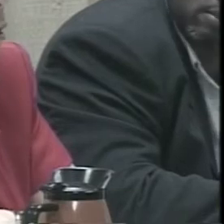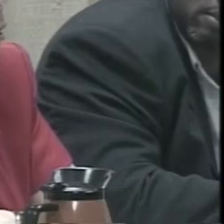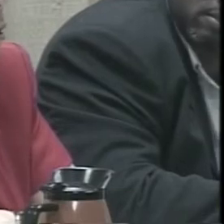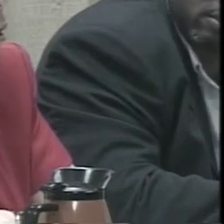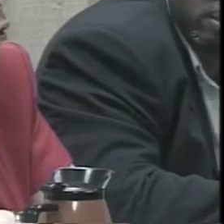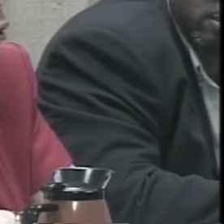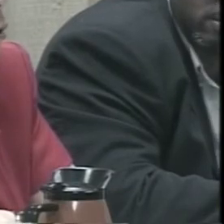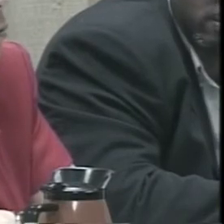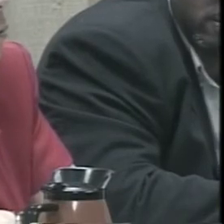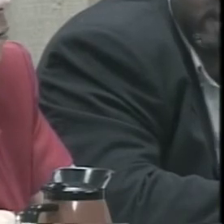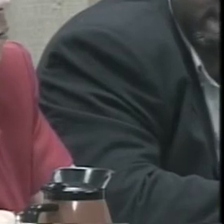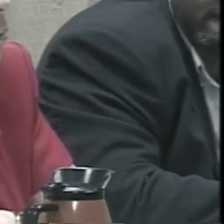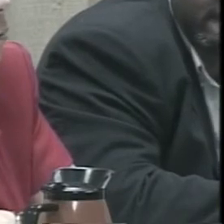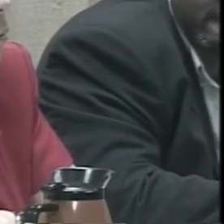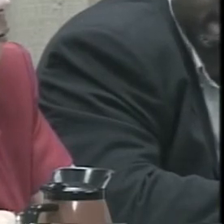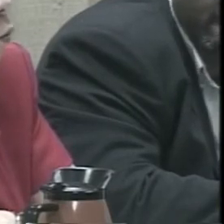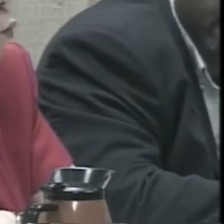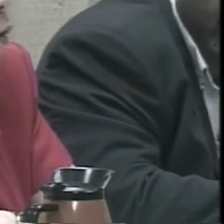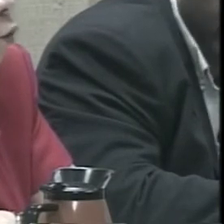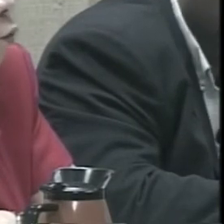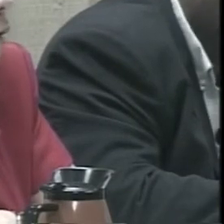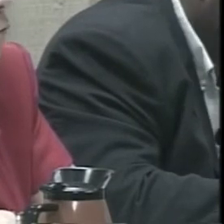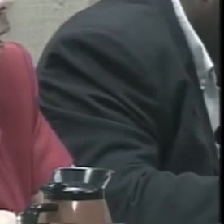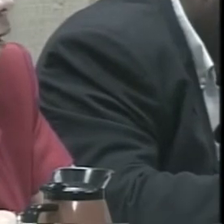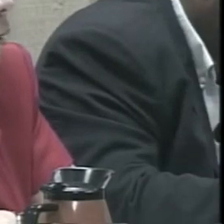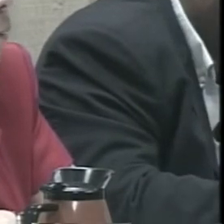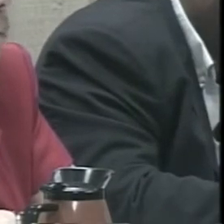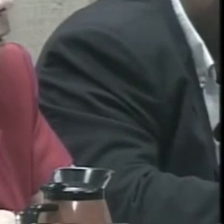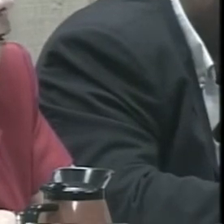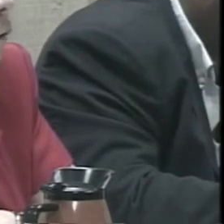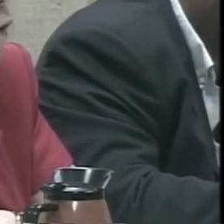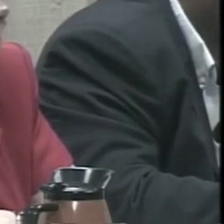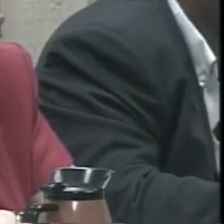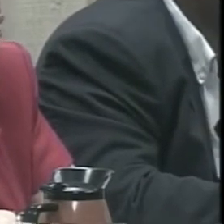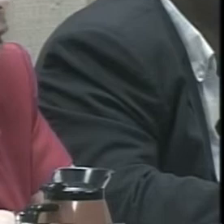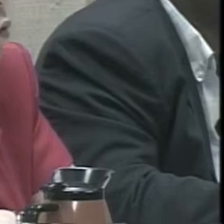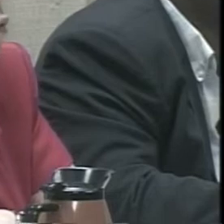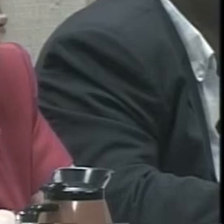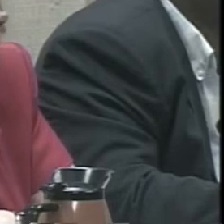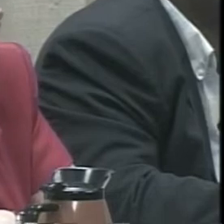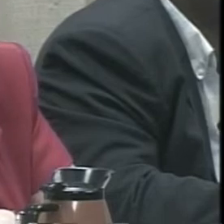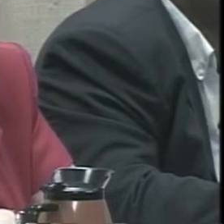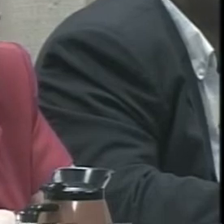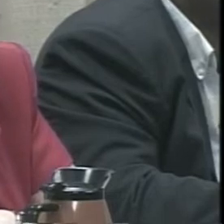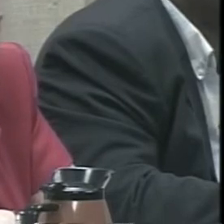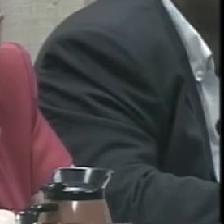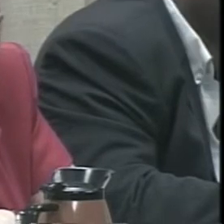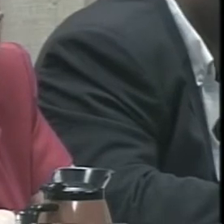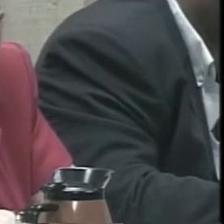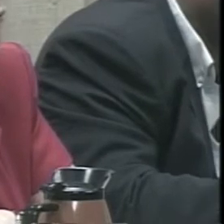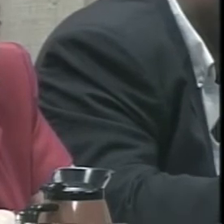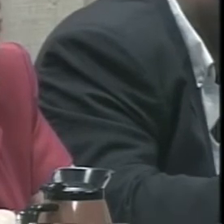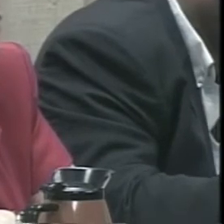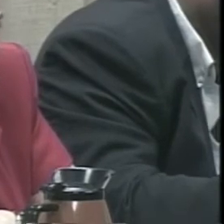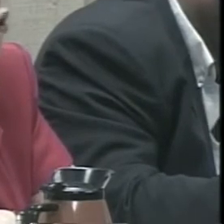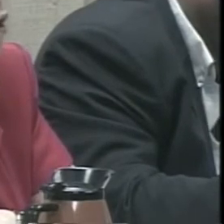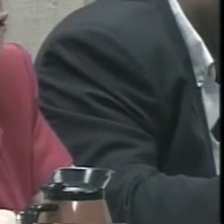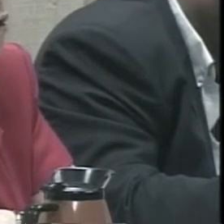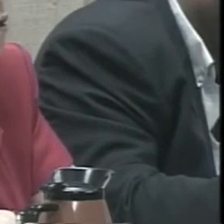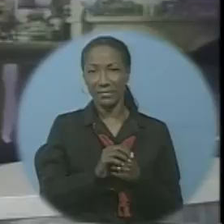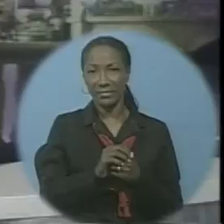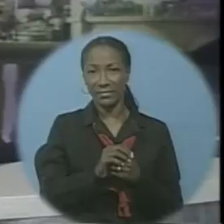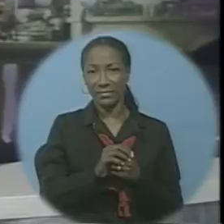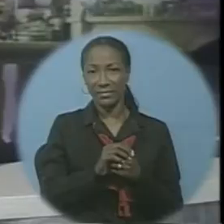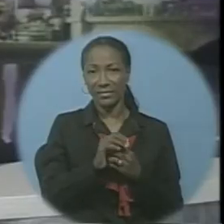monthly basis. So we do in fact pay. In fact, right now, we are paying for the private